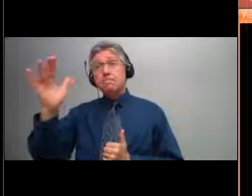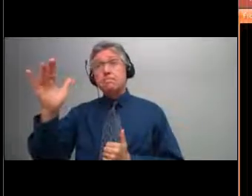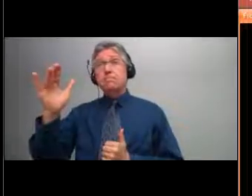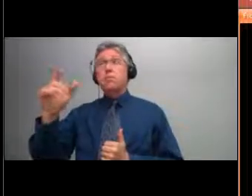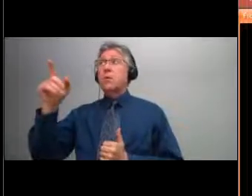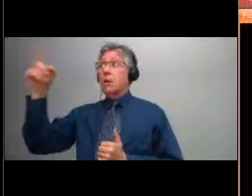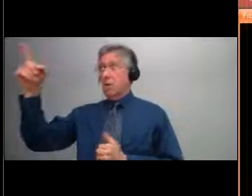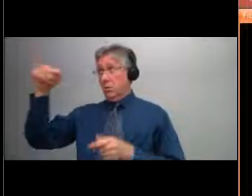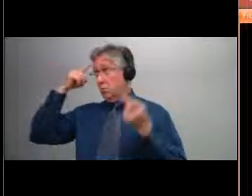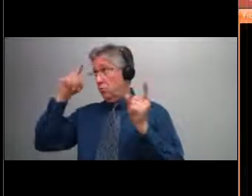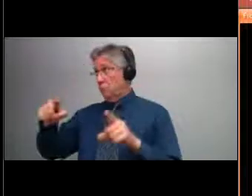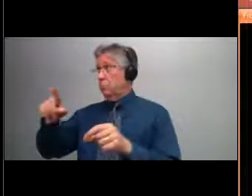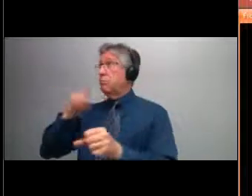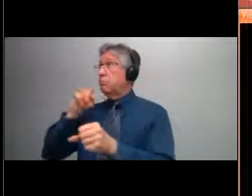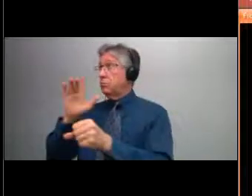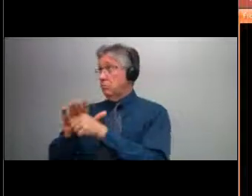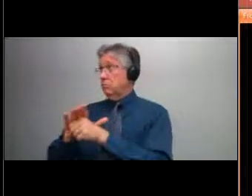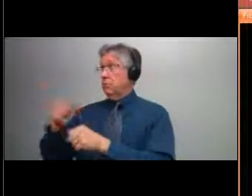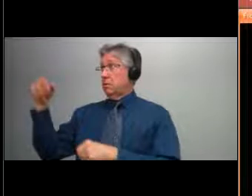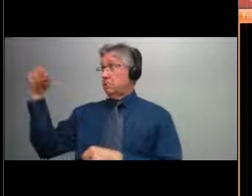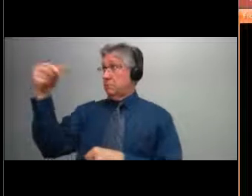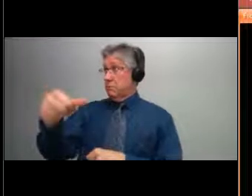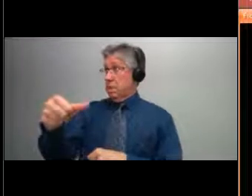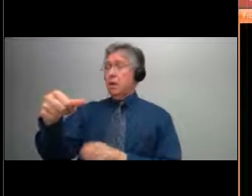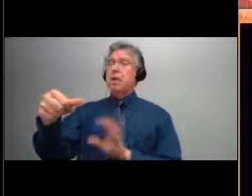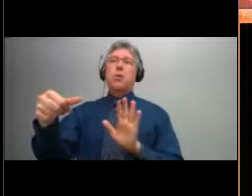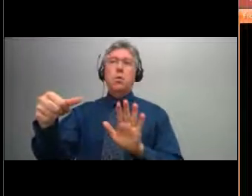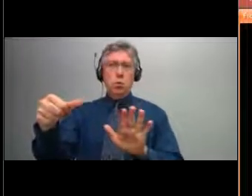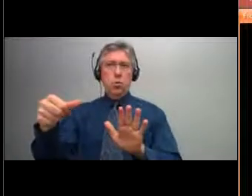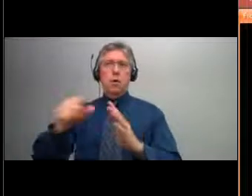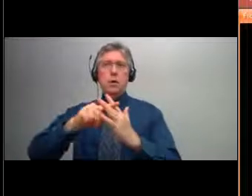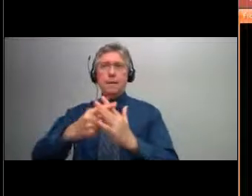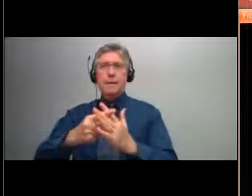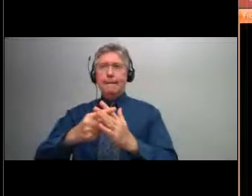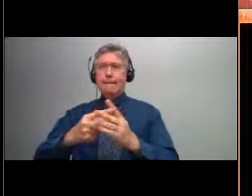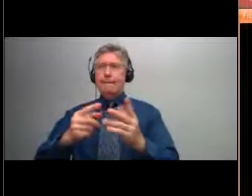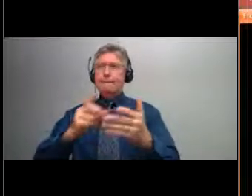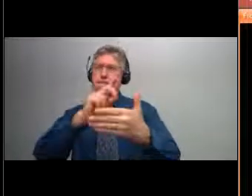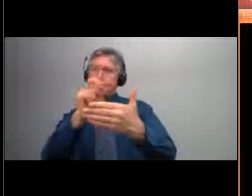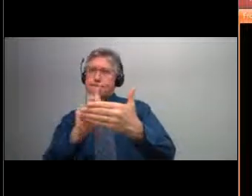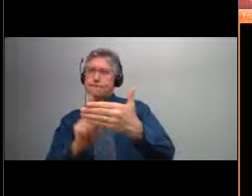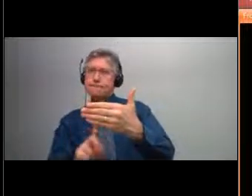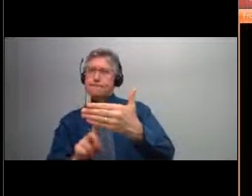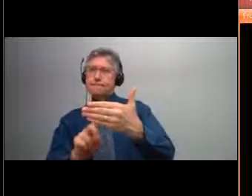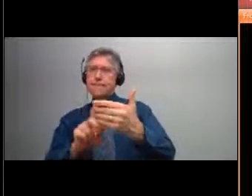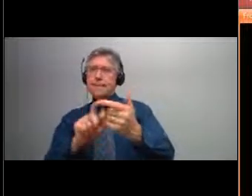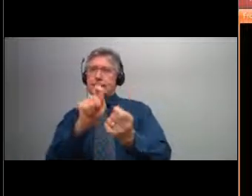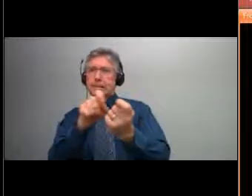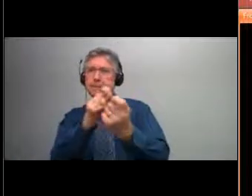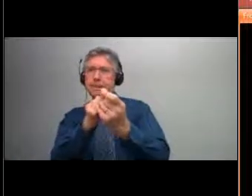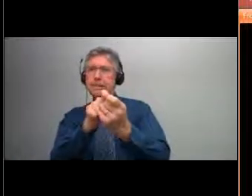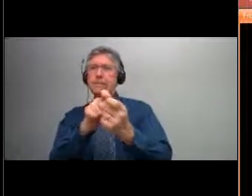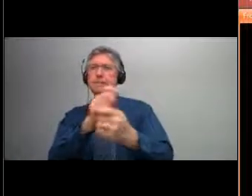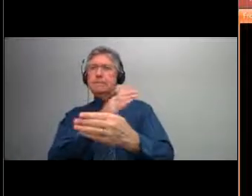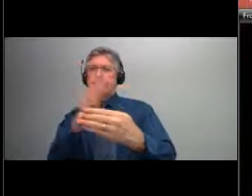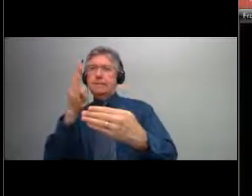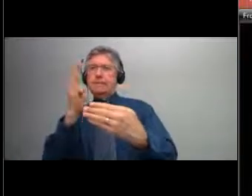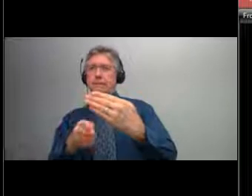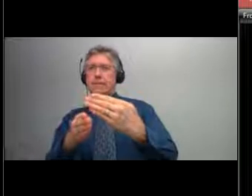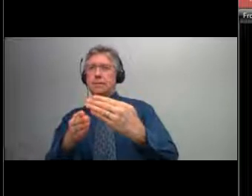funded, we will start designing the detailed design after we get the